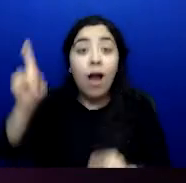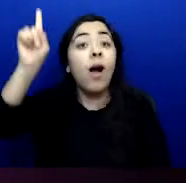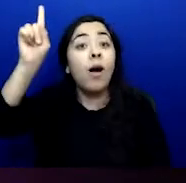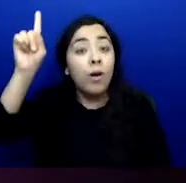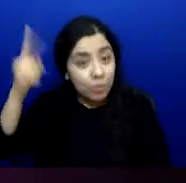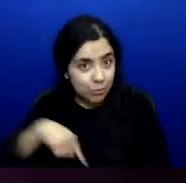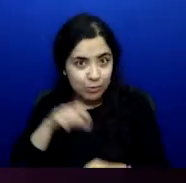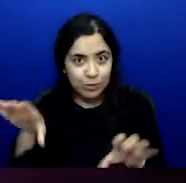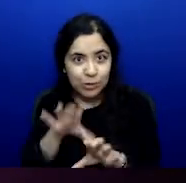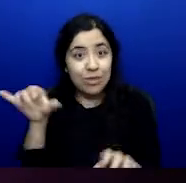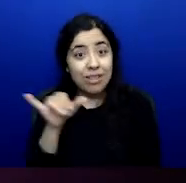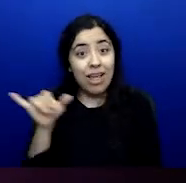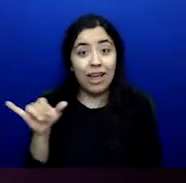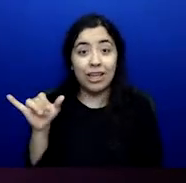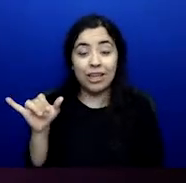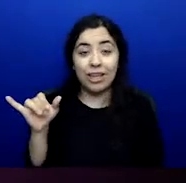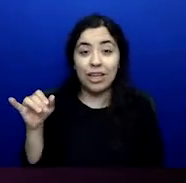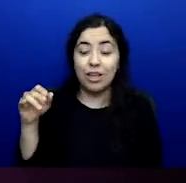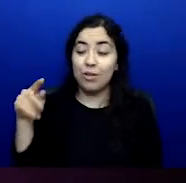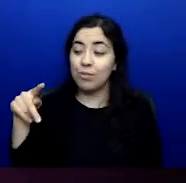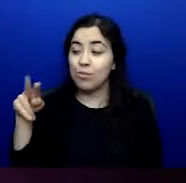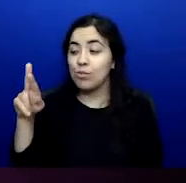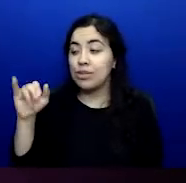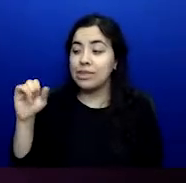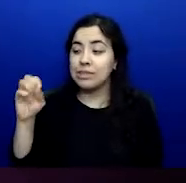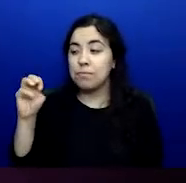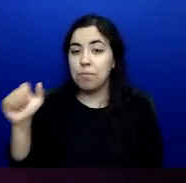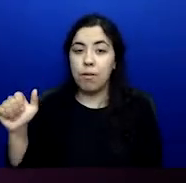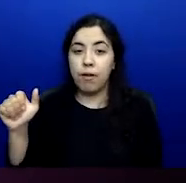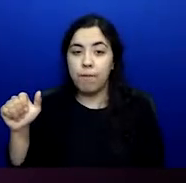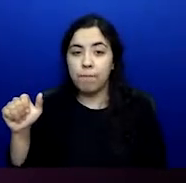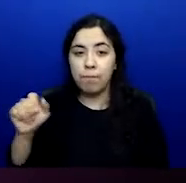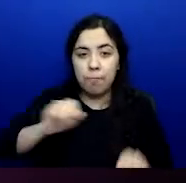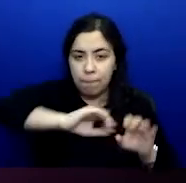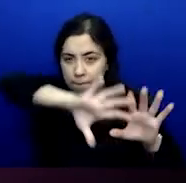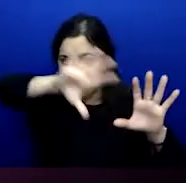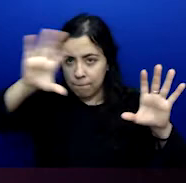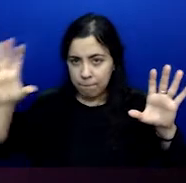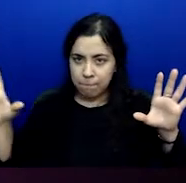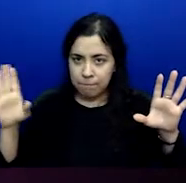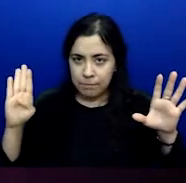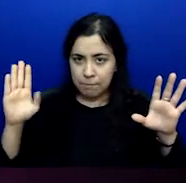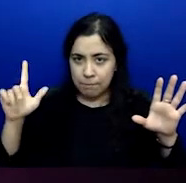We can do like Prisma. Friends and toolkit